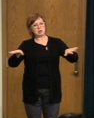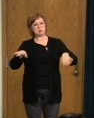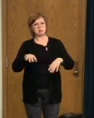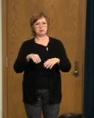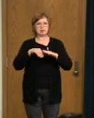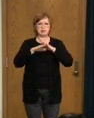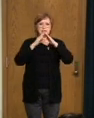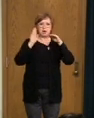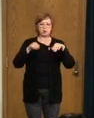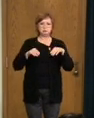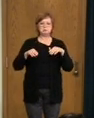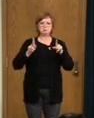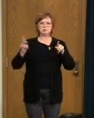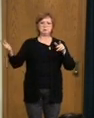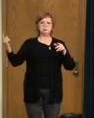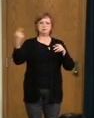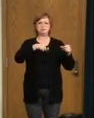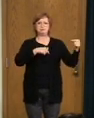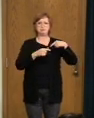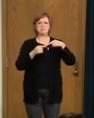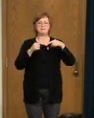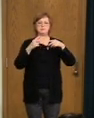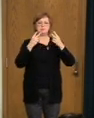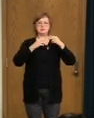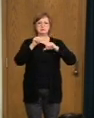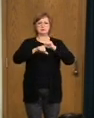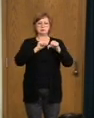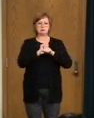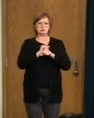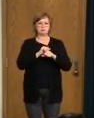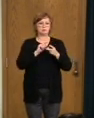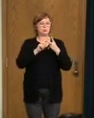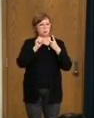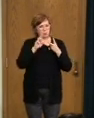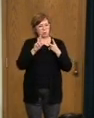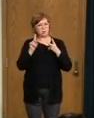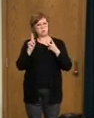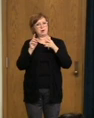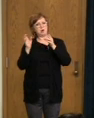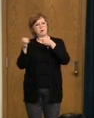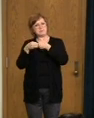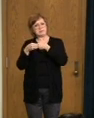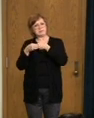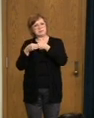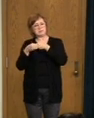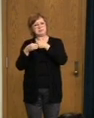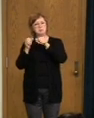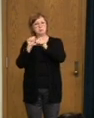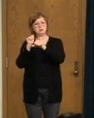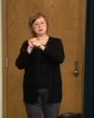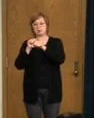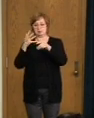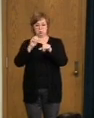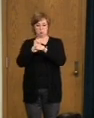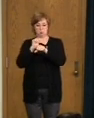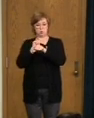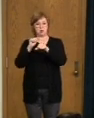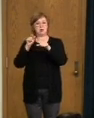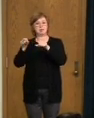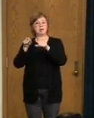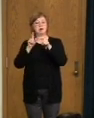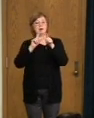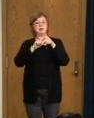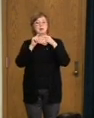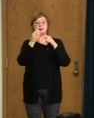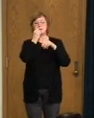places, colleagues, co-workers who maybe sit closer together than they should over lunch break, or maybe meet up after